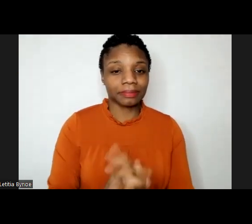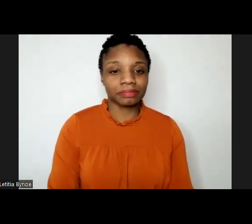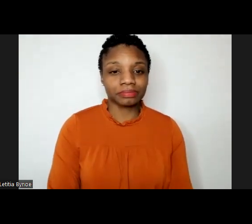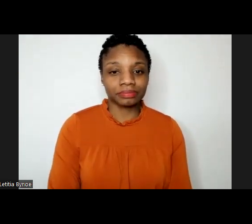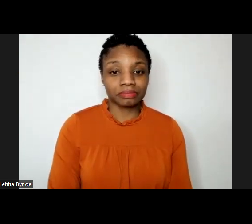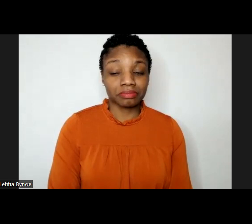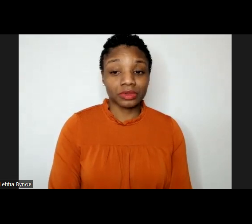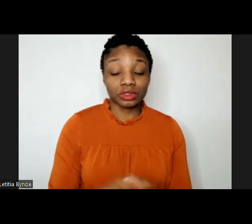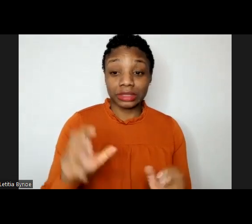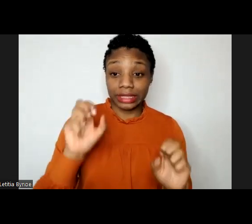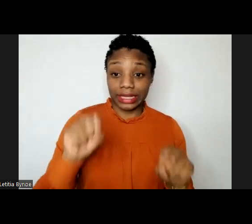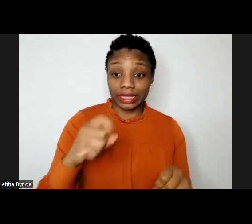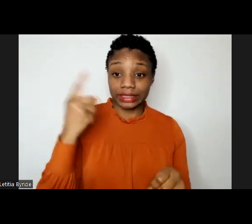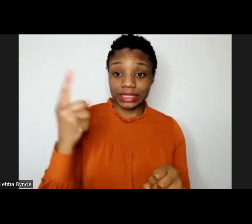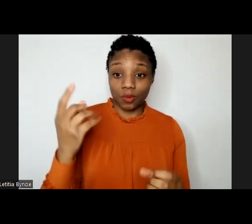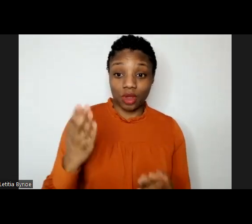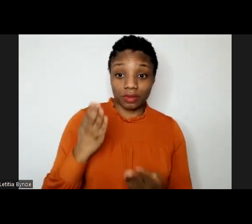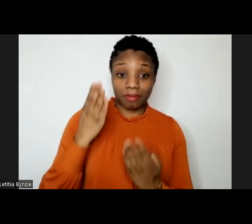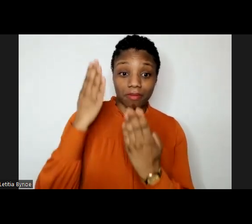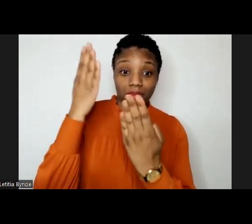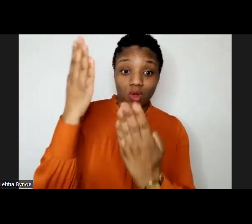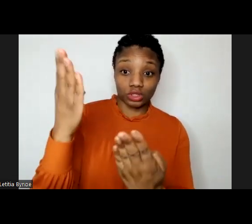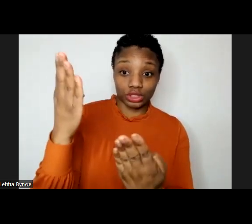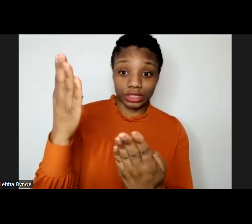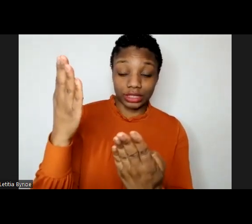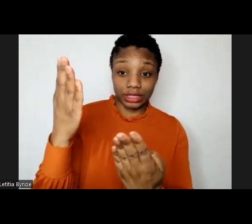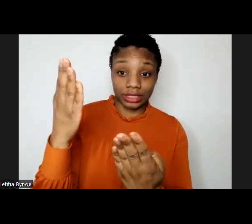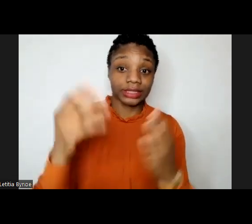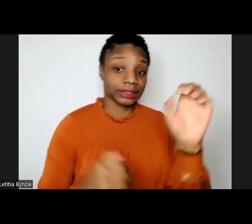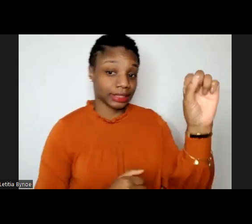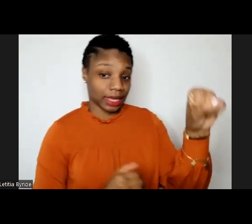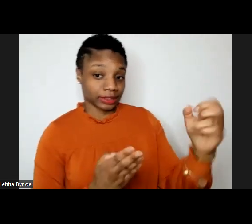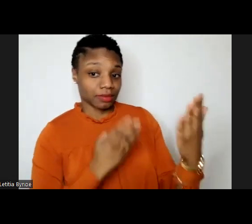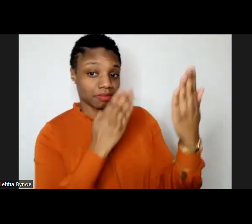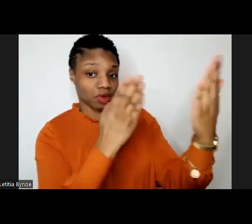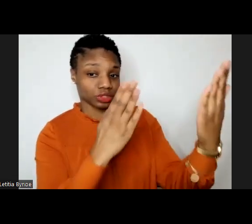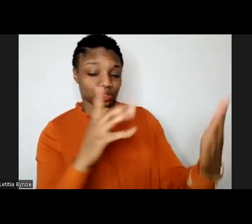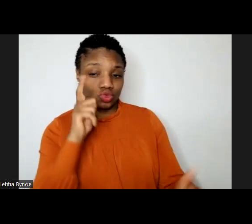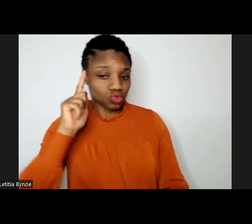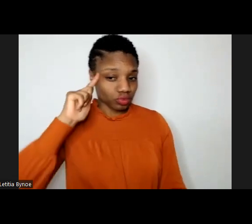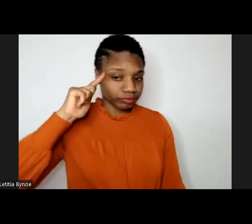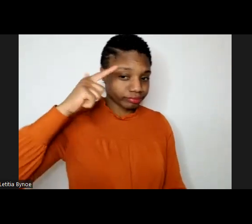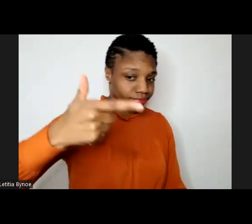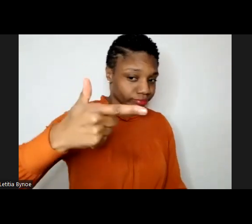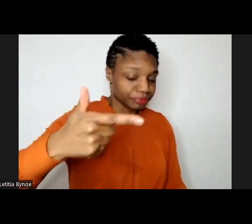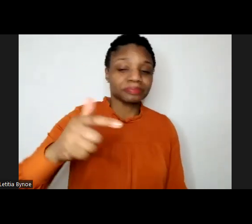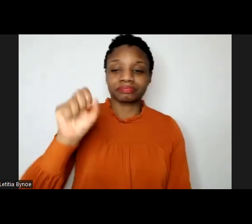Can I get a motion to approve? So moved. Can I get a second? Second.